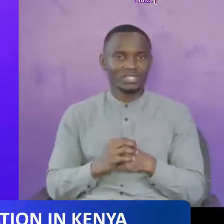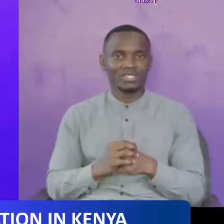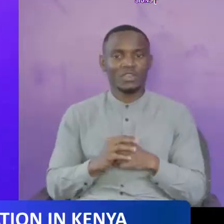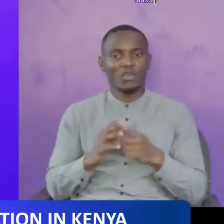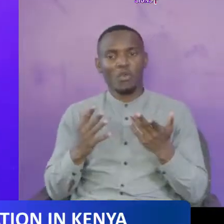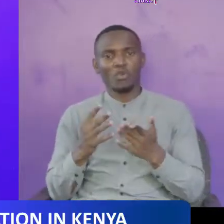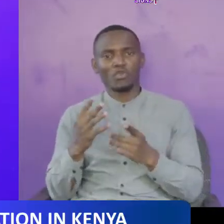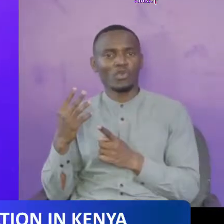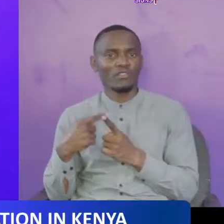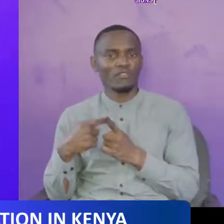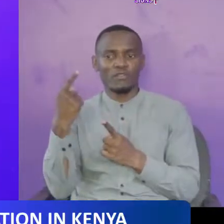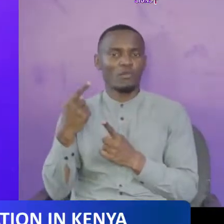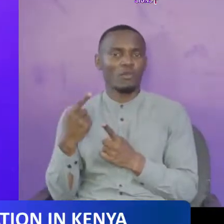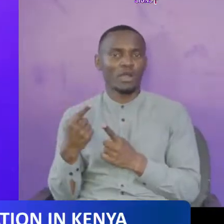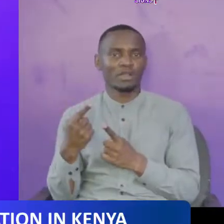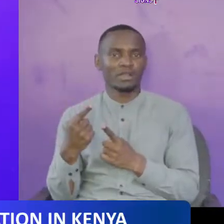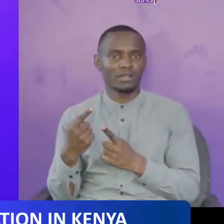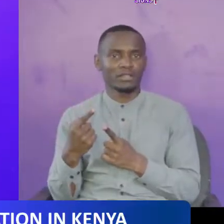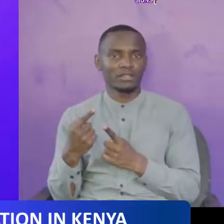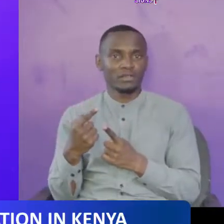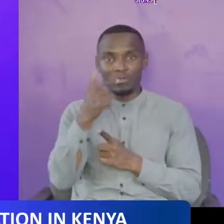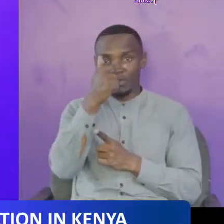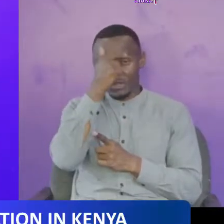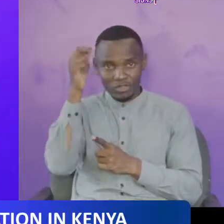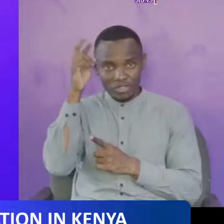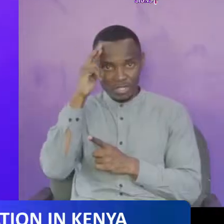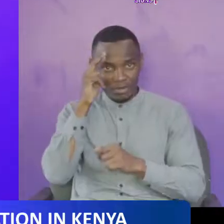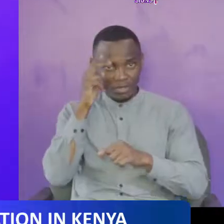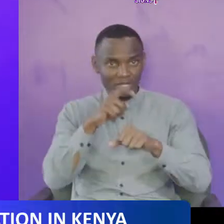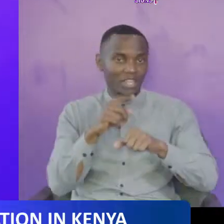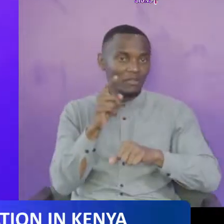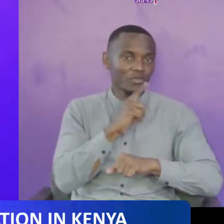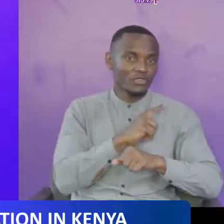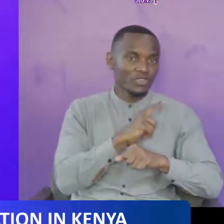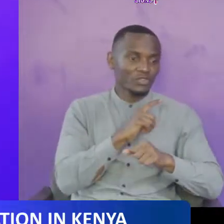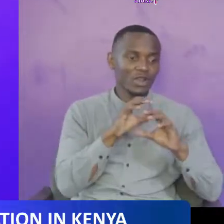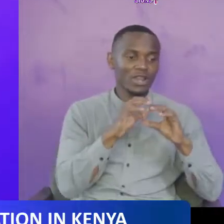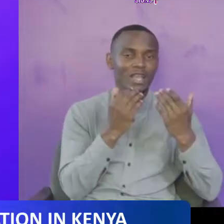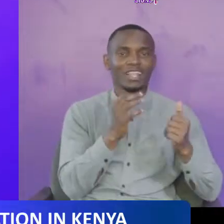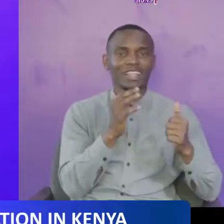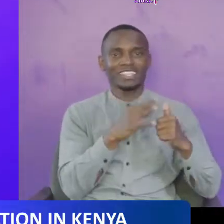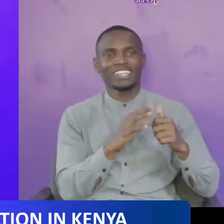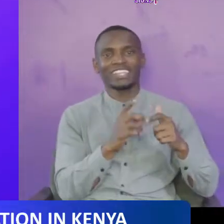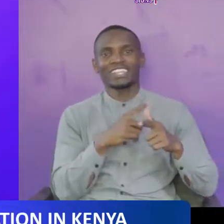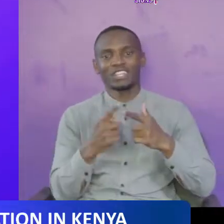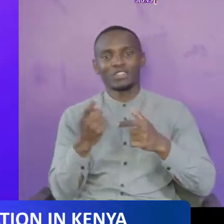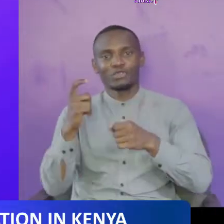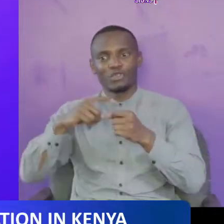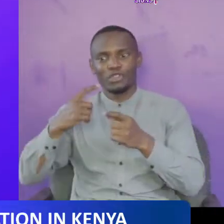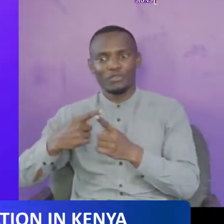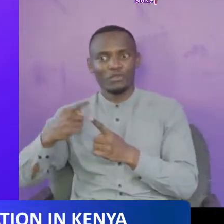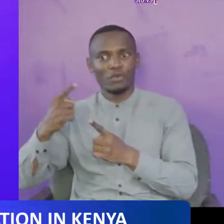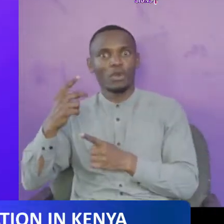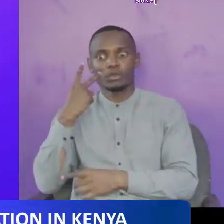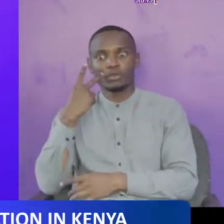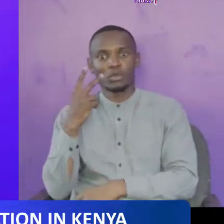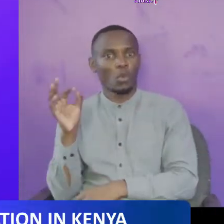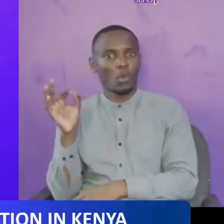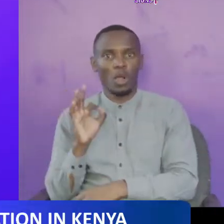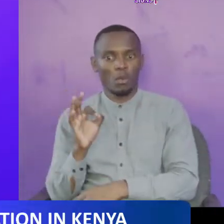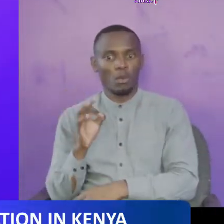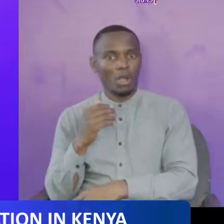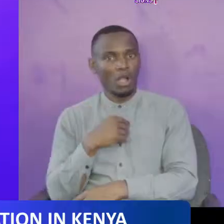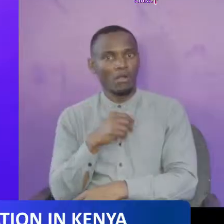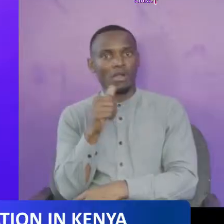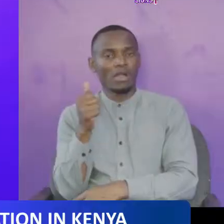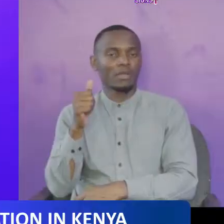then you become Form 1 and you're like, wow. You look up and you get there are some who are older than me. The same thing happens when you come